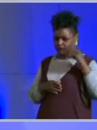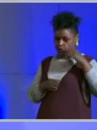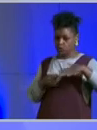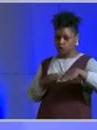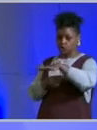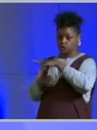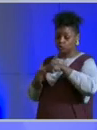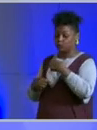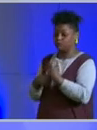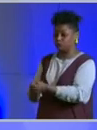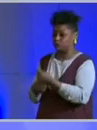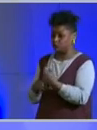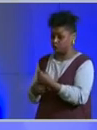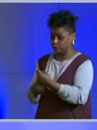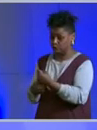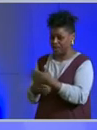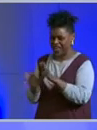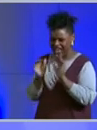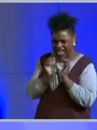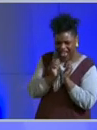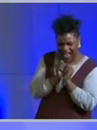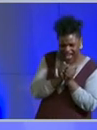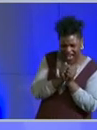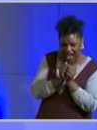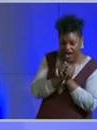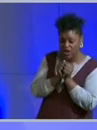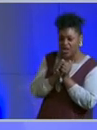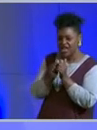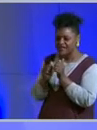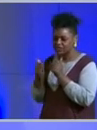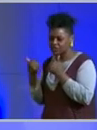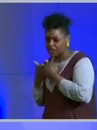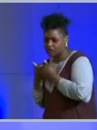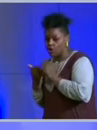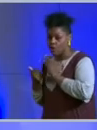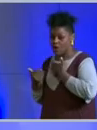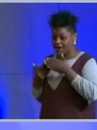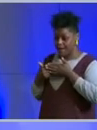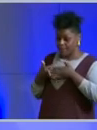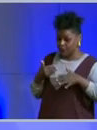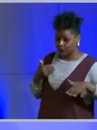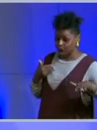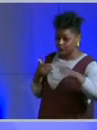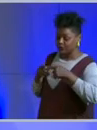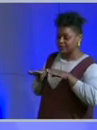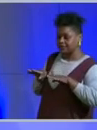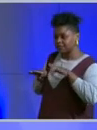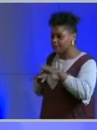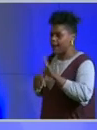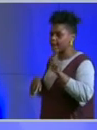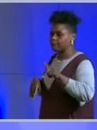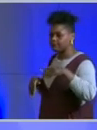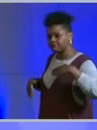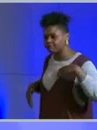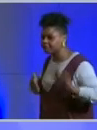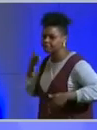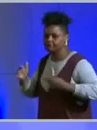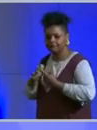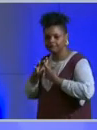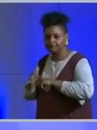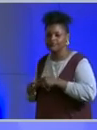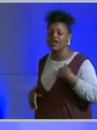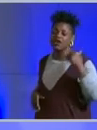produce. And in order to do that, we're going to have to challenge our neighbors to really step up. I know that we have started to